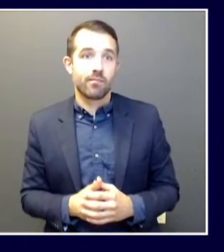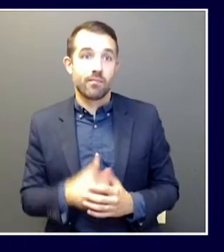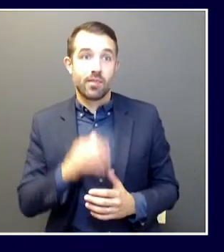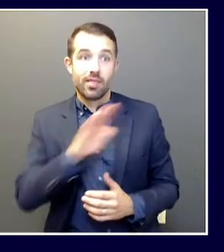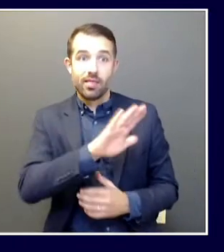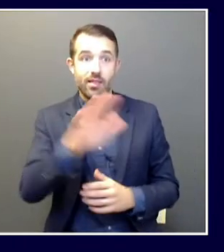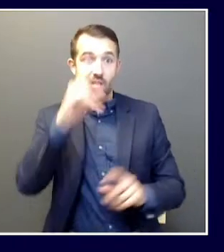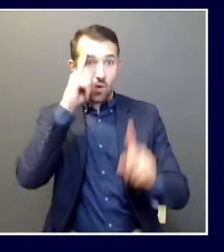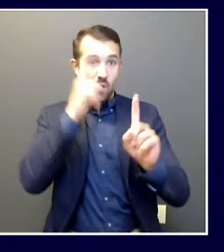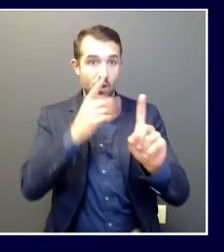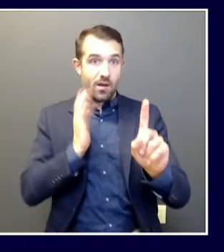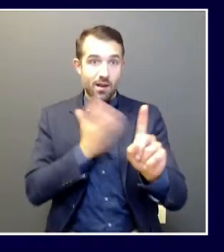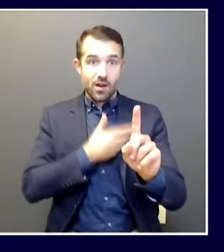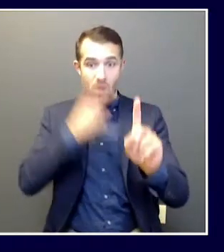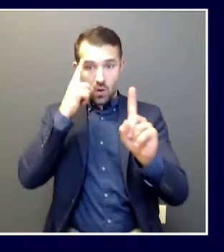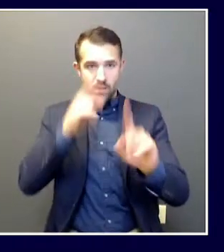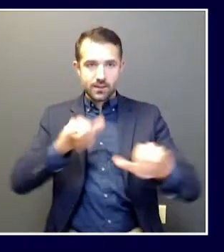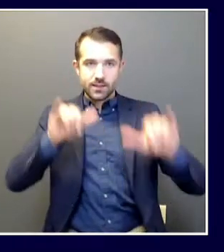their patients and residents safe.